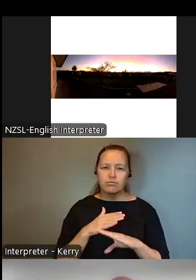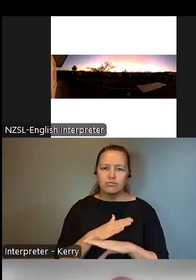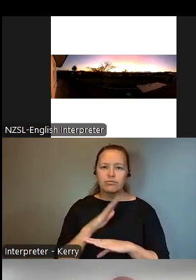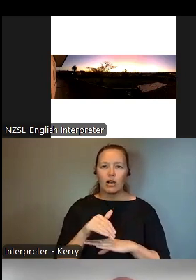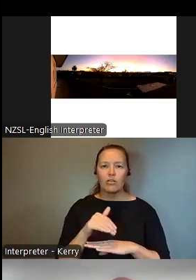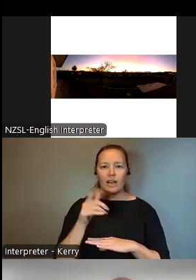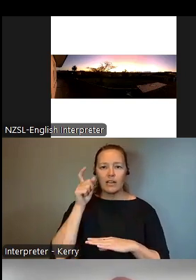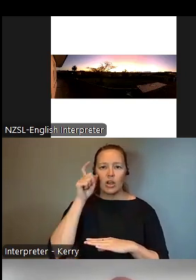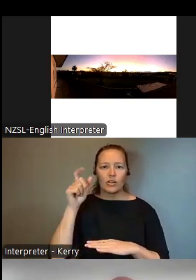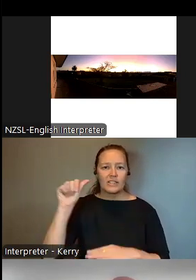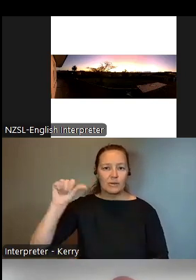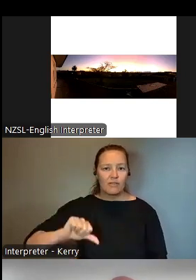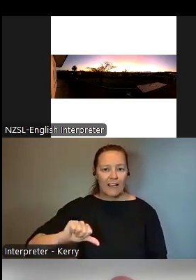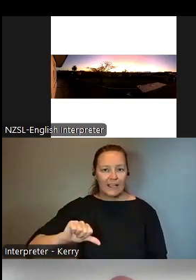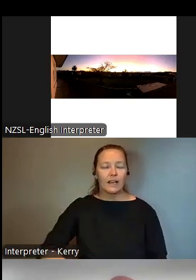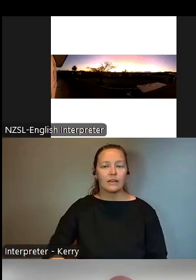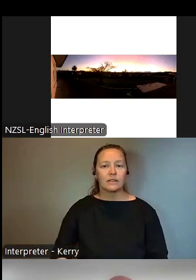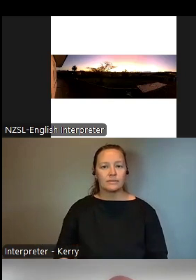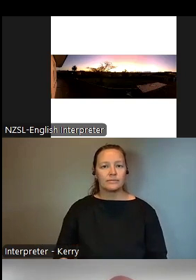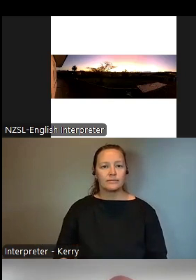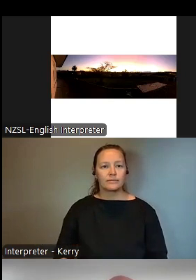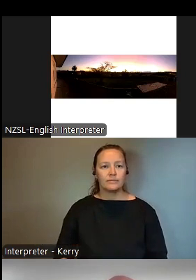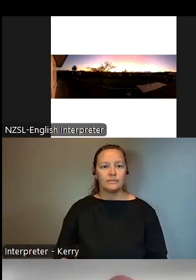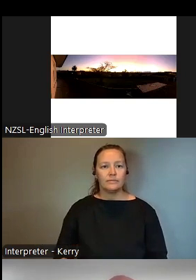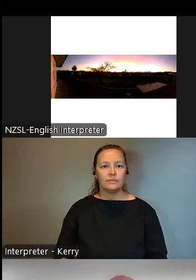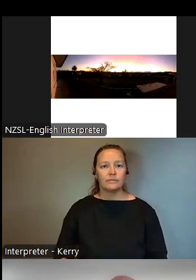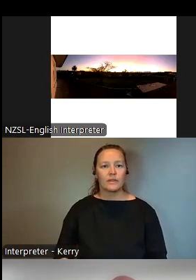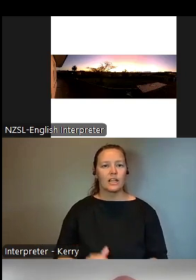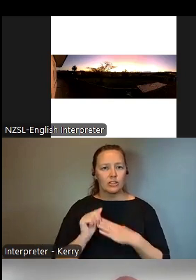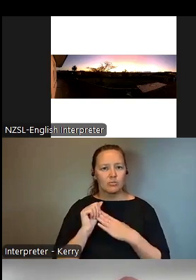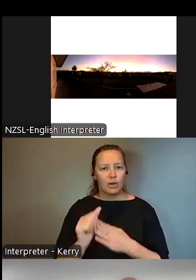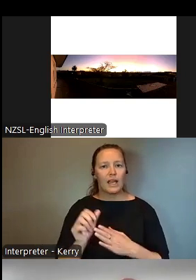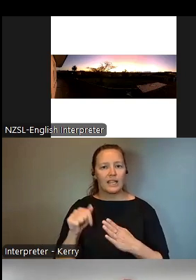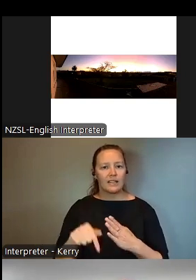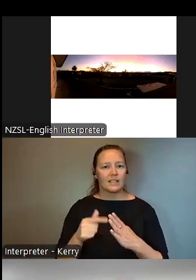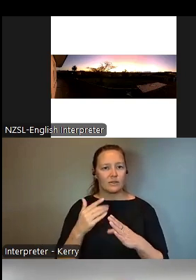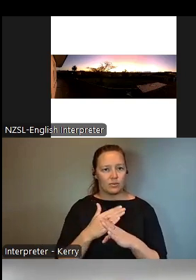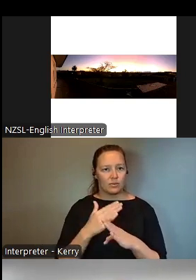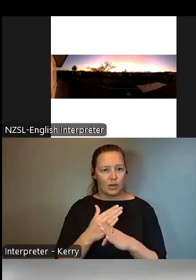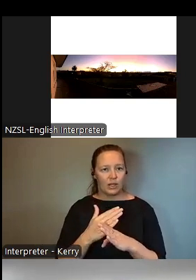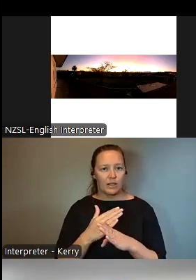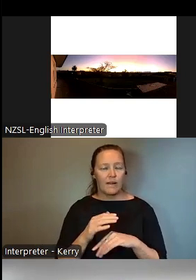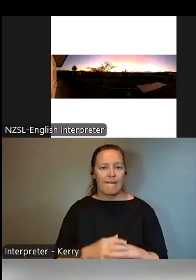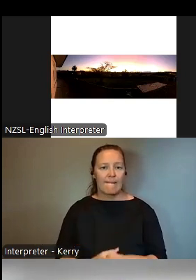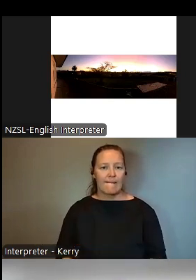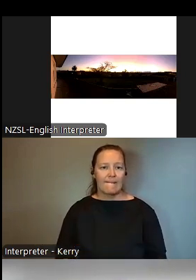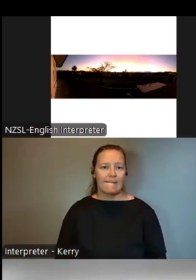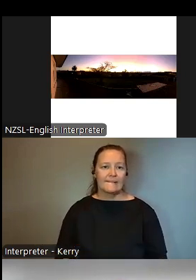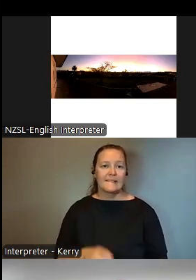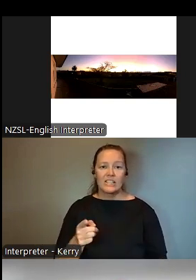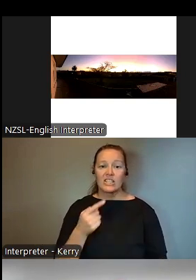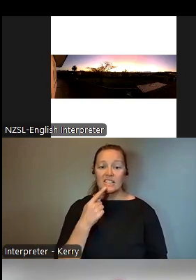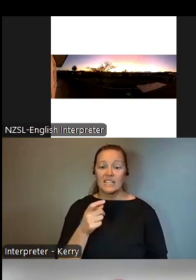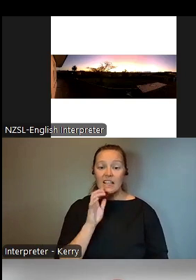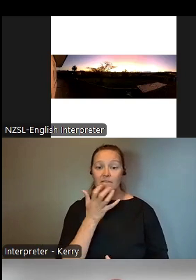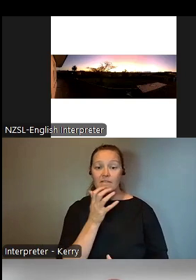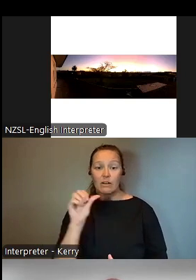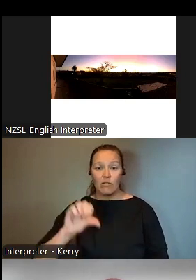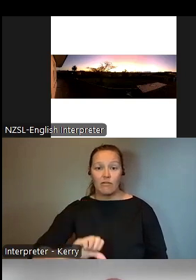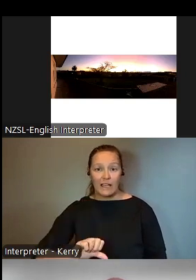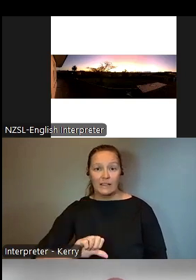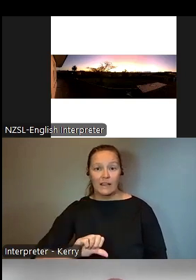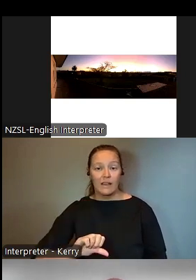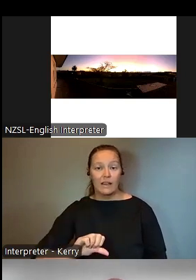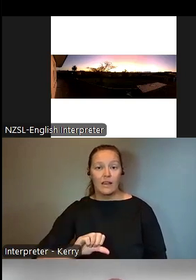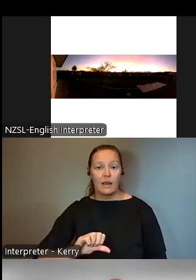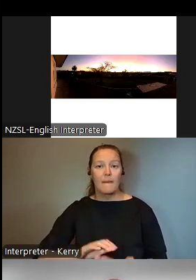failure and has pioneered this spectrum as part of her work. She argues that a fear of failure